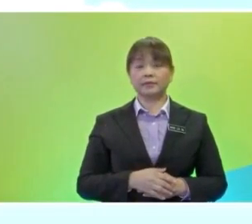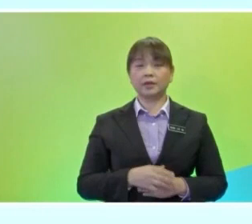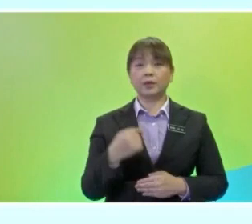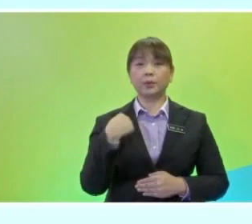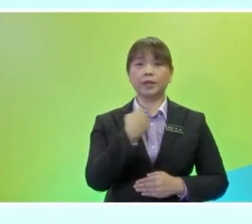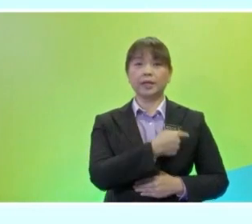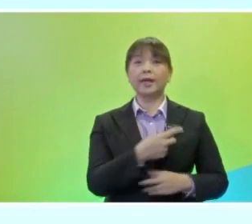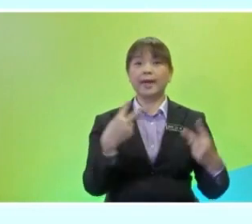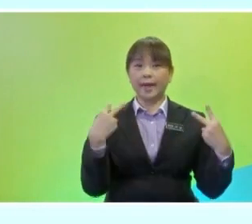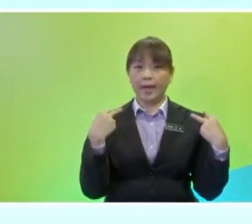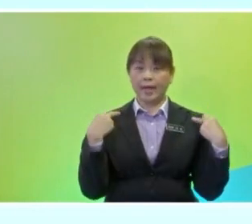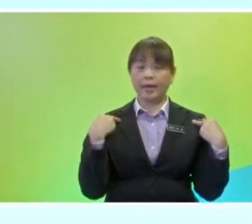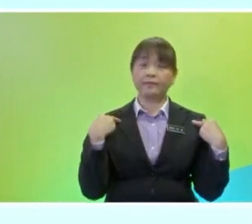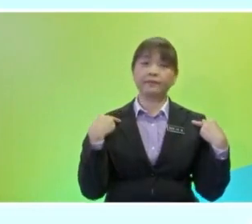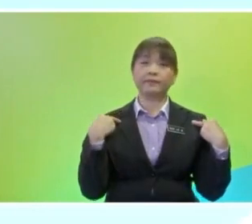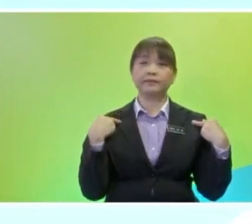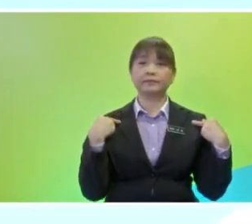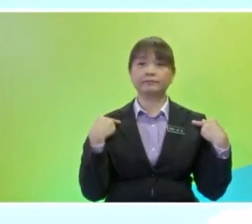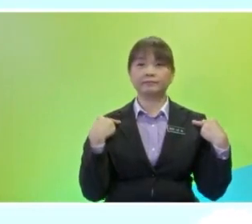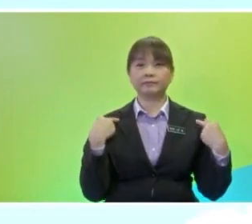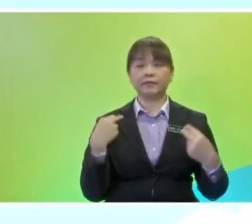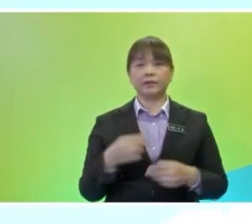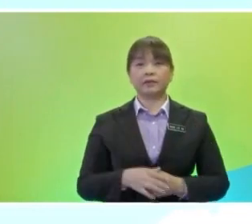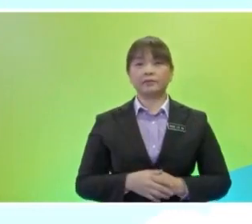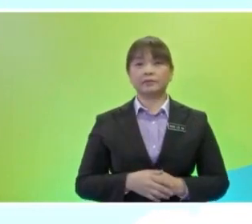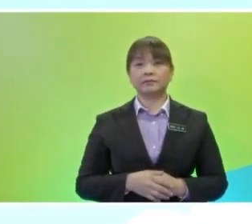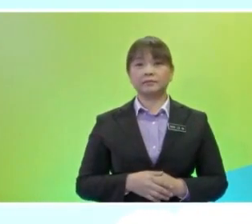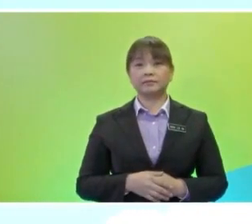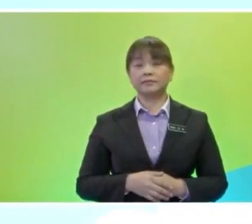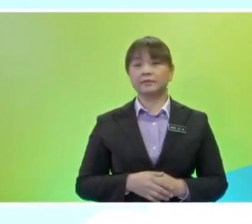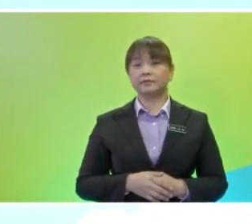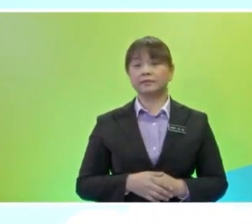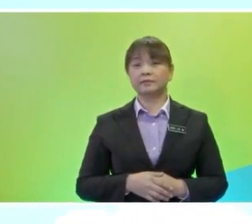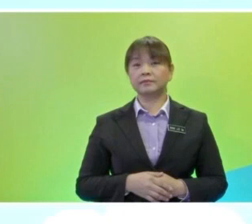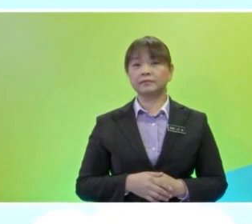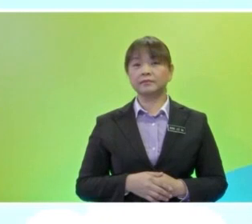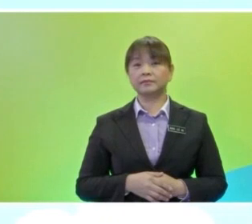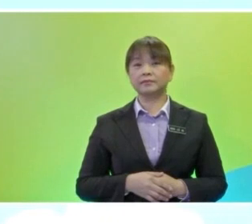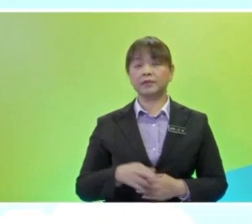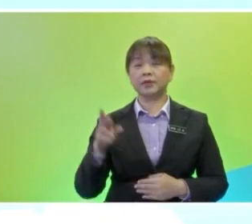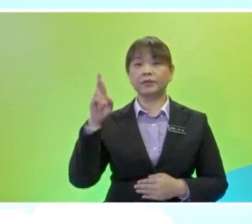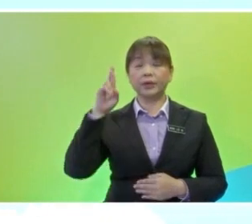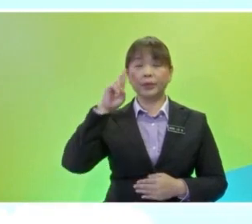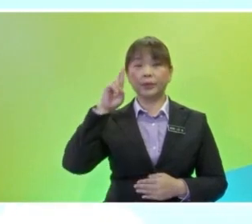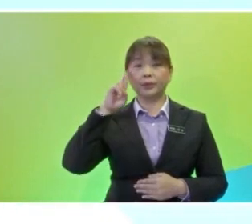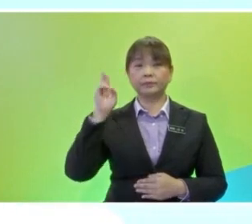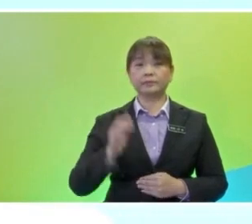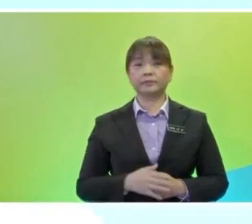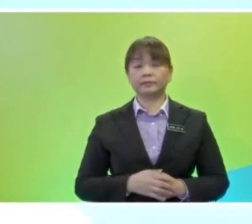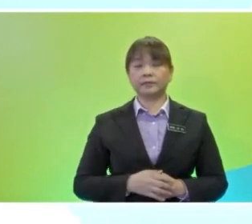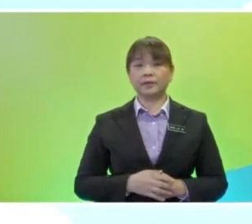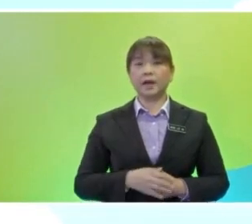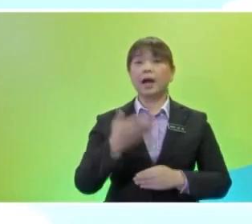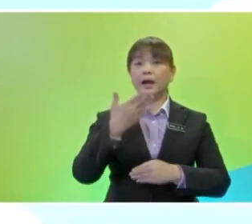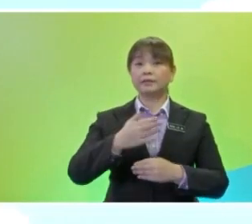Rio Rafael from SK Menumpang, Kuala Penyu, Sabah. Hi, Rio. Hi, Rio. Okay, next we have Nur